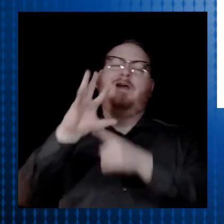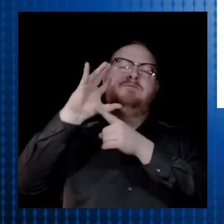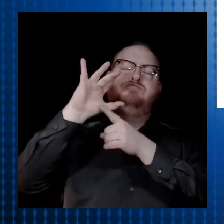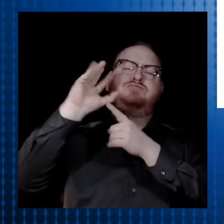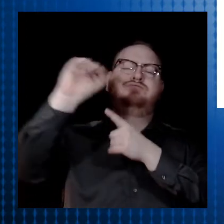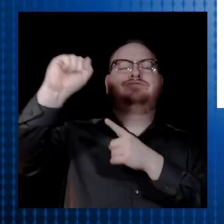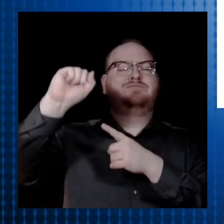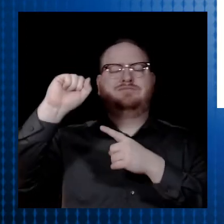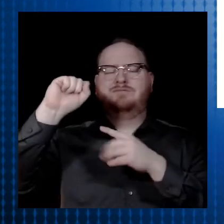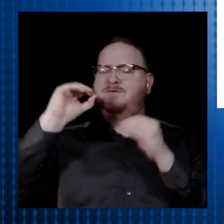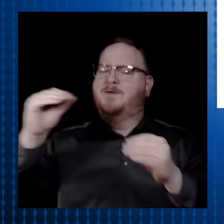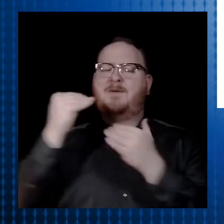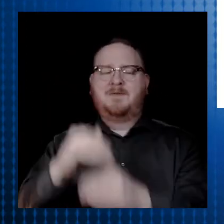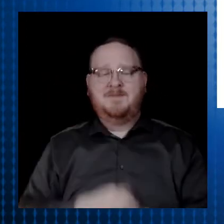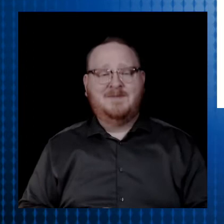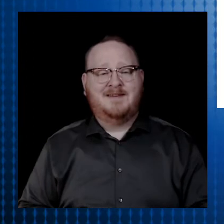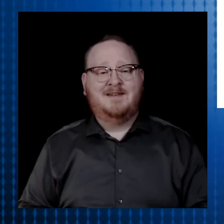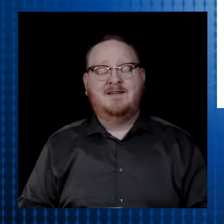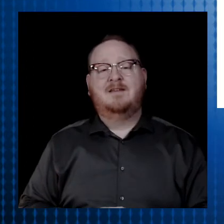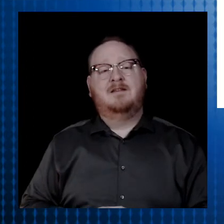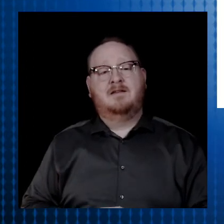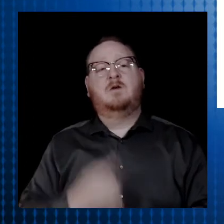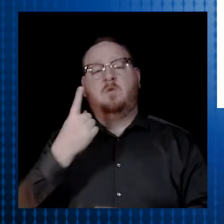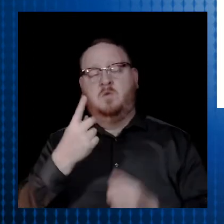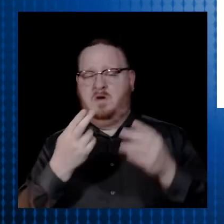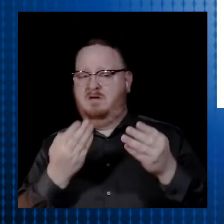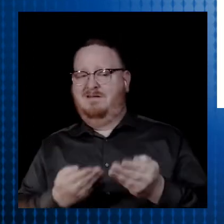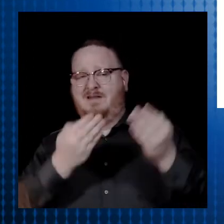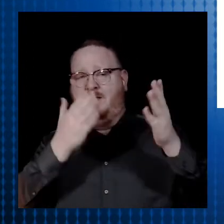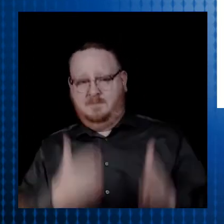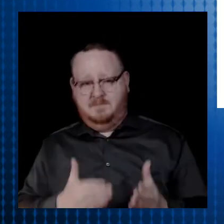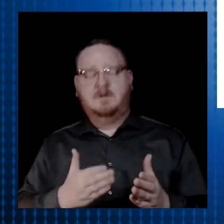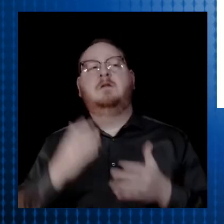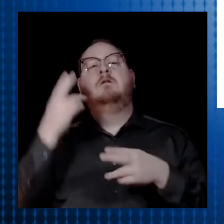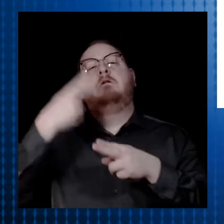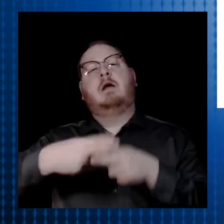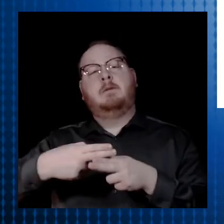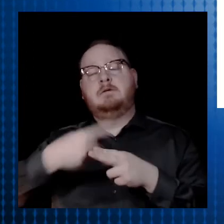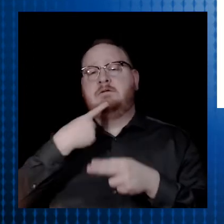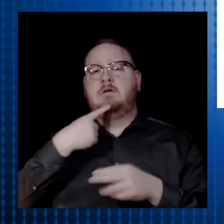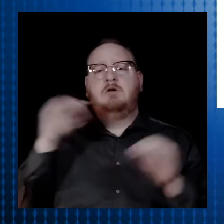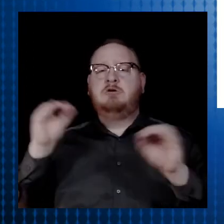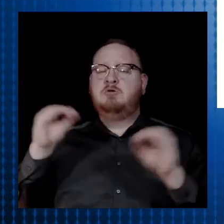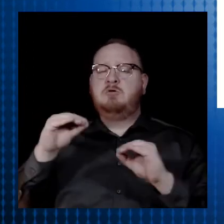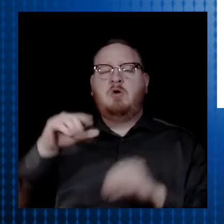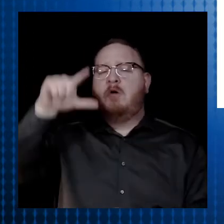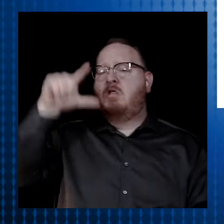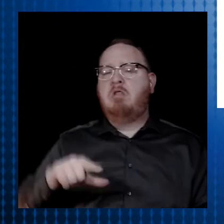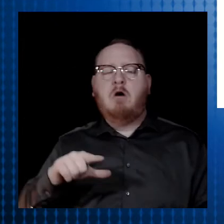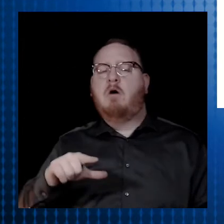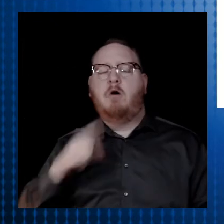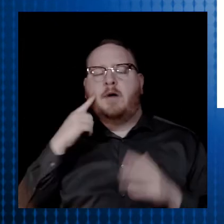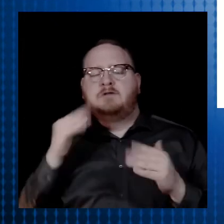the limit. As one nominator said about her, no low ceiling ideals will ever come